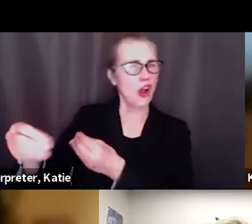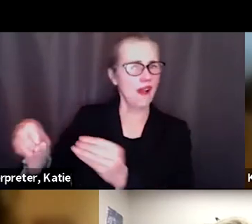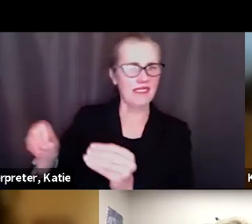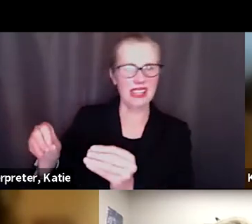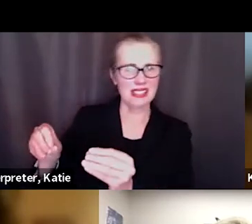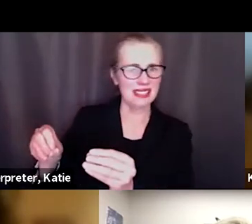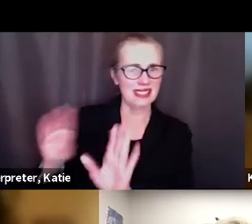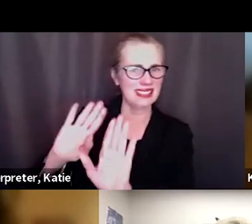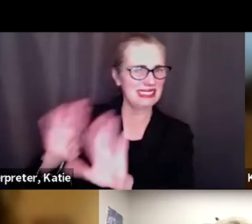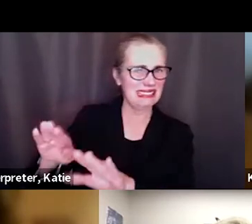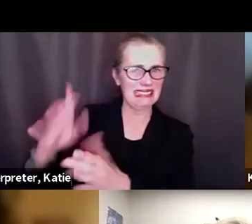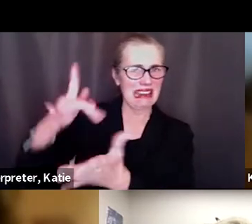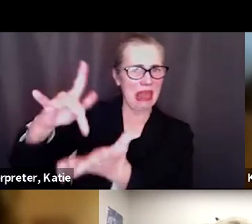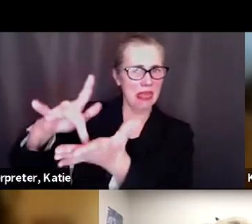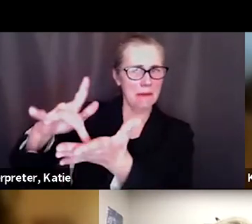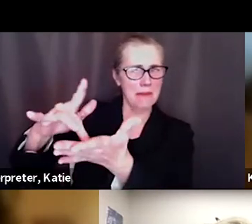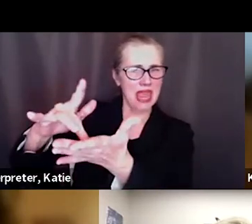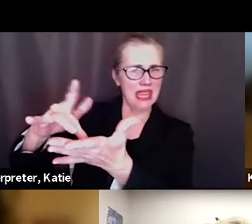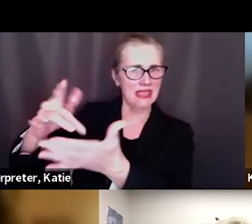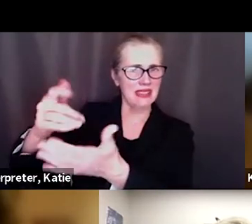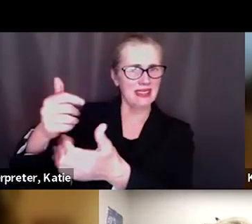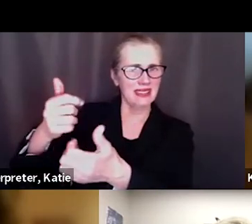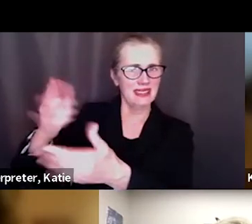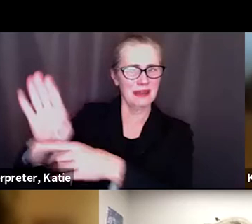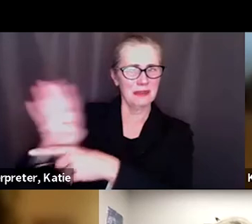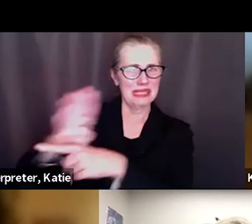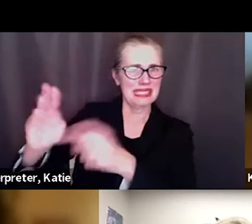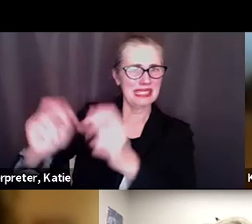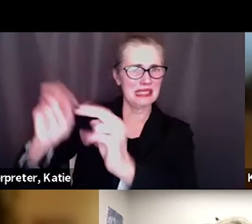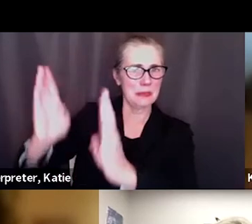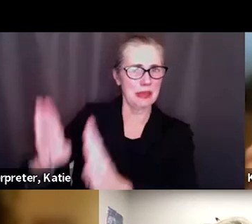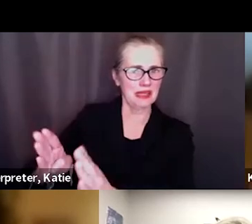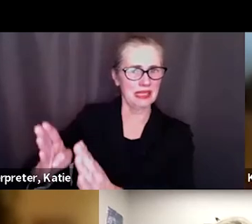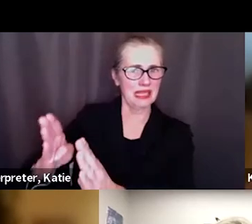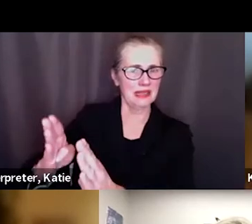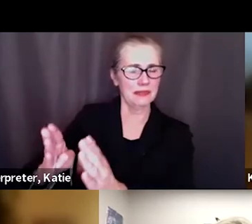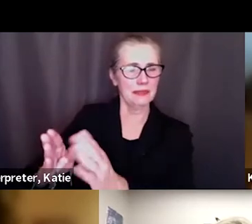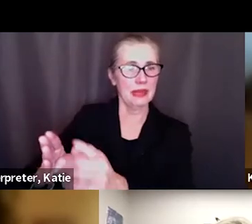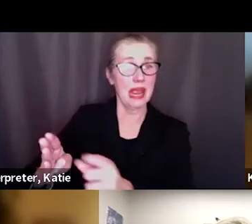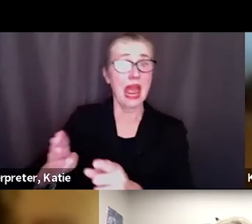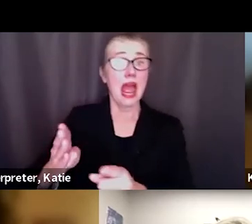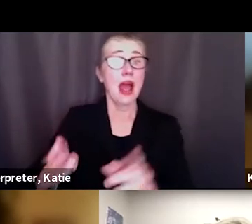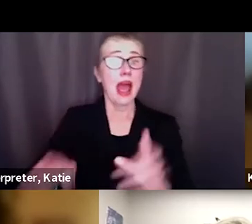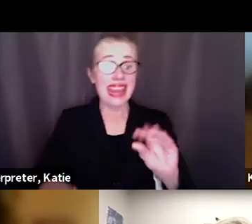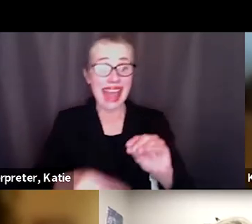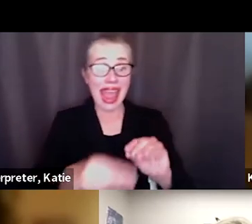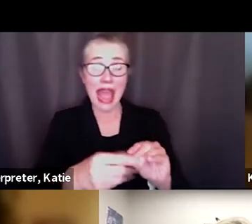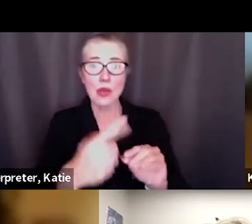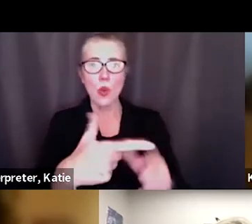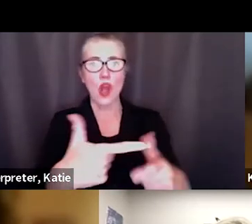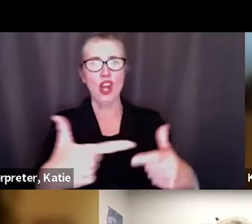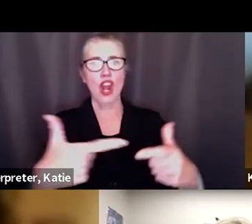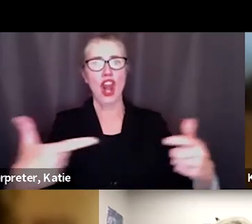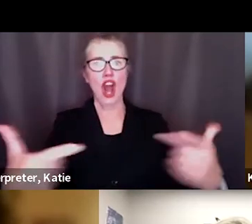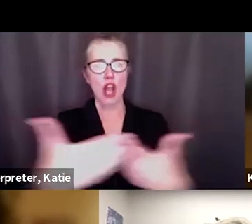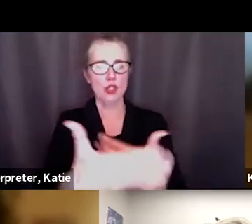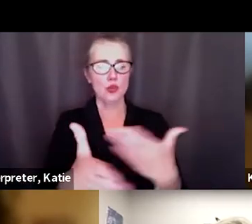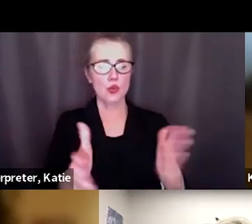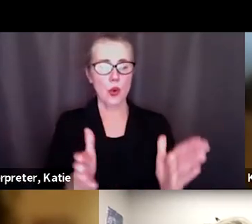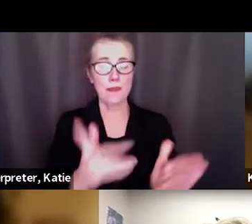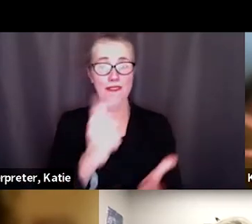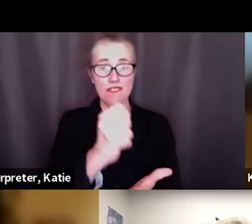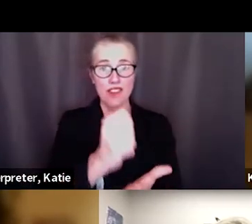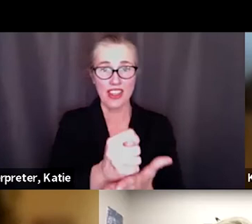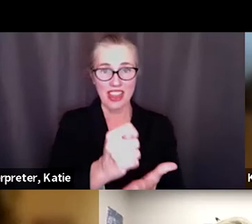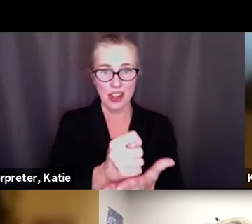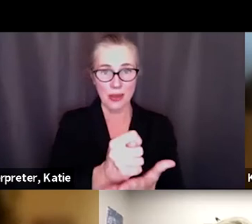in the main administration building as well as creating a large therapy room which is being provided